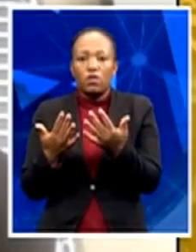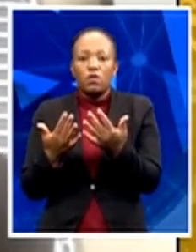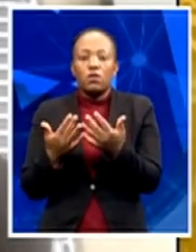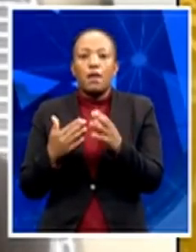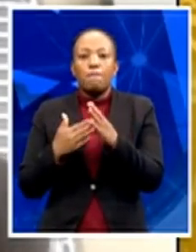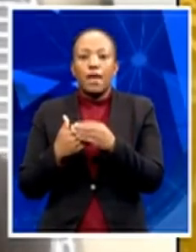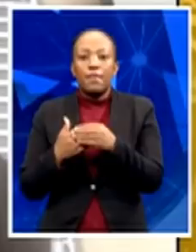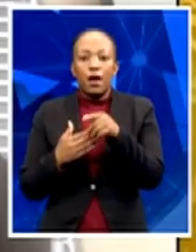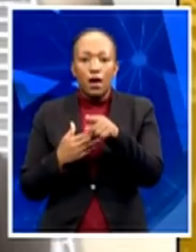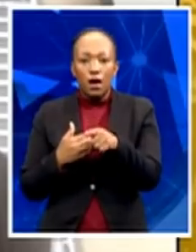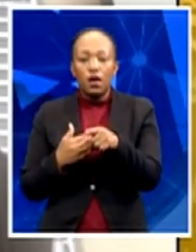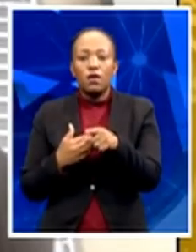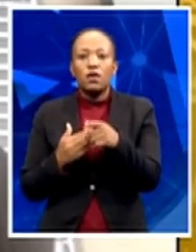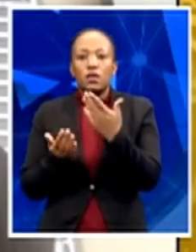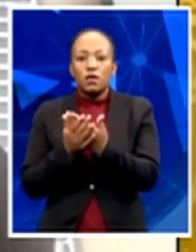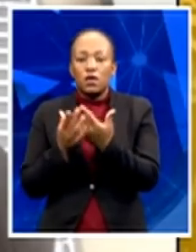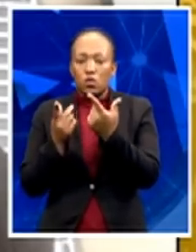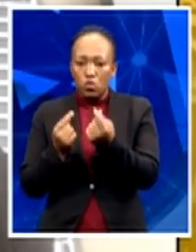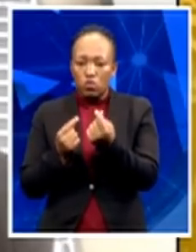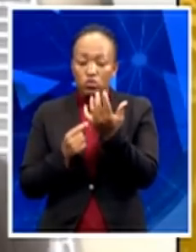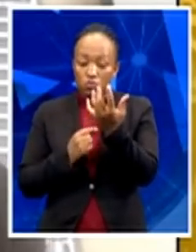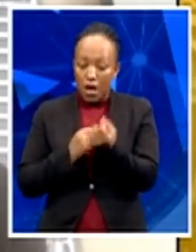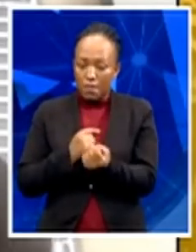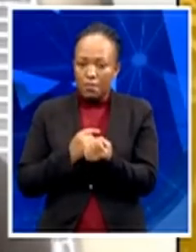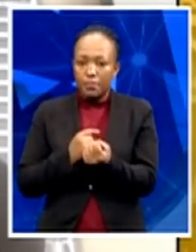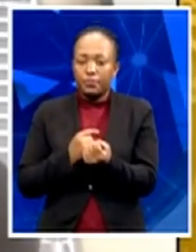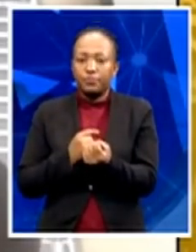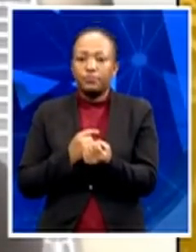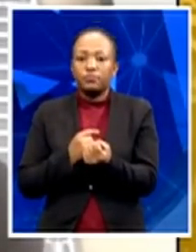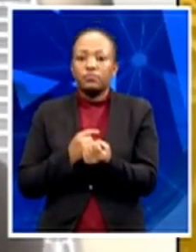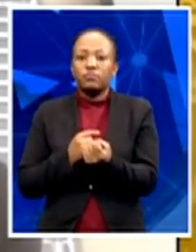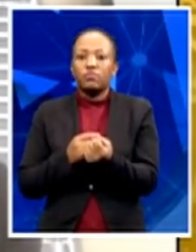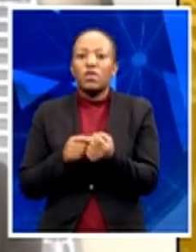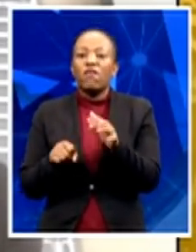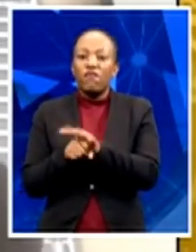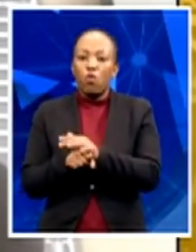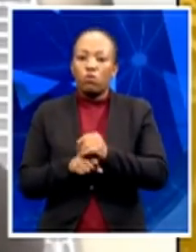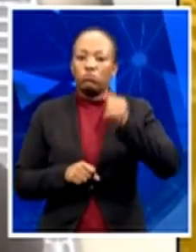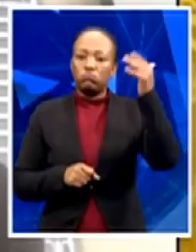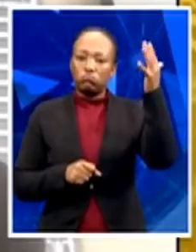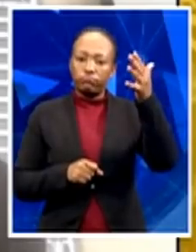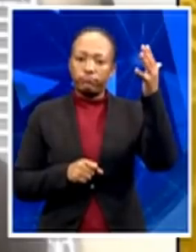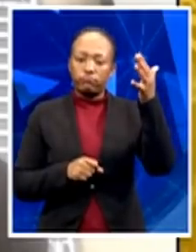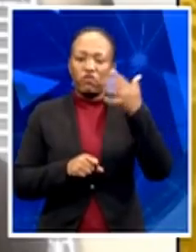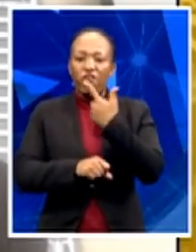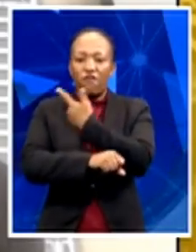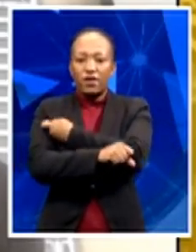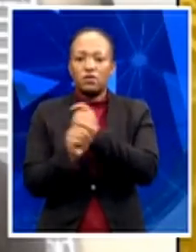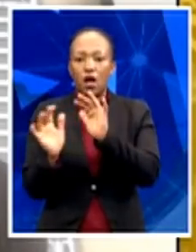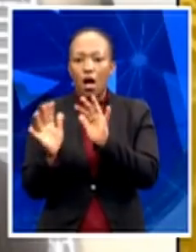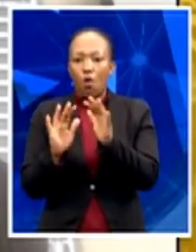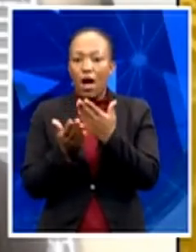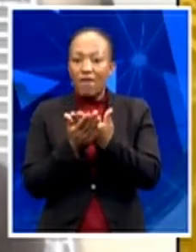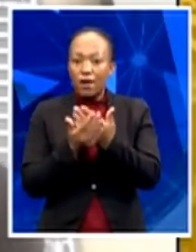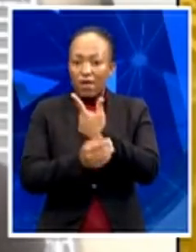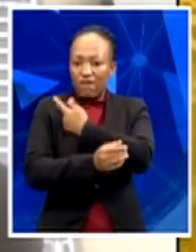receive in detail on the presentation in terms of vaccine rollout availability and what is seen